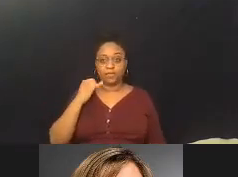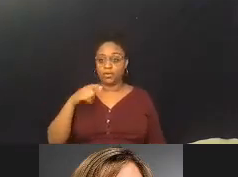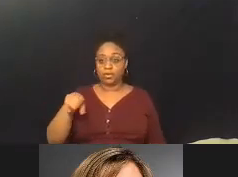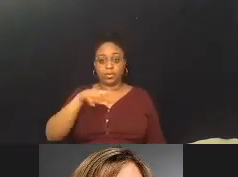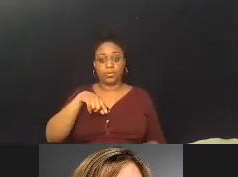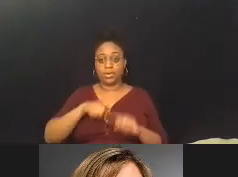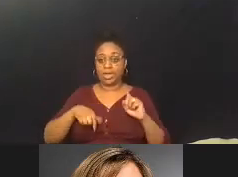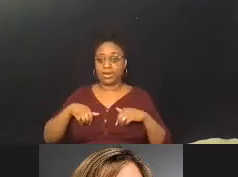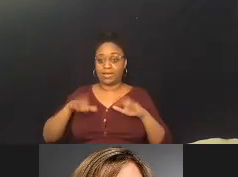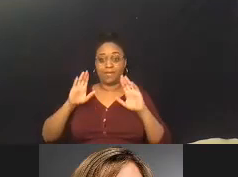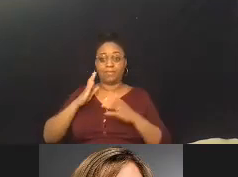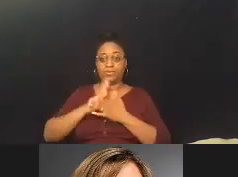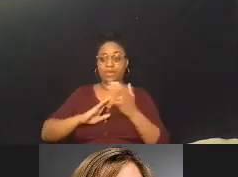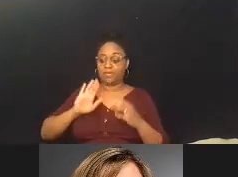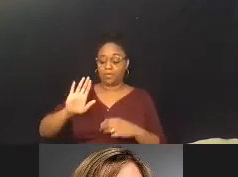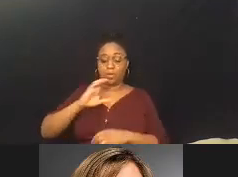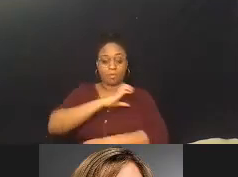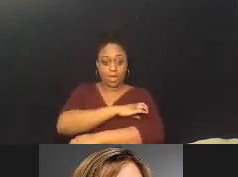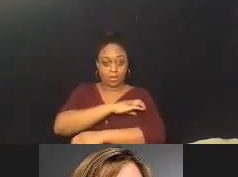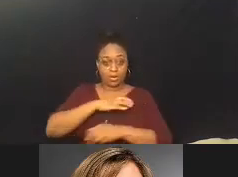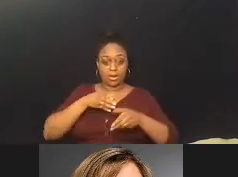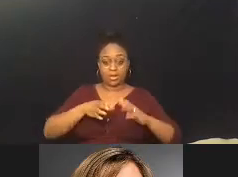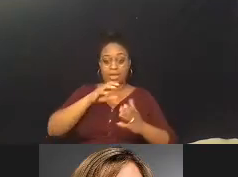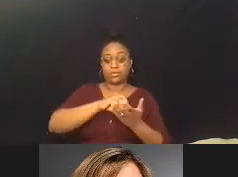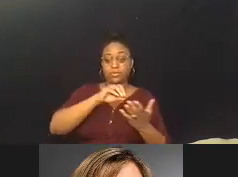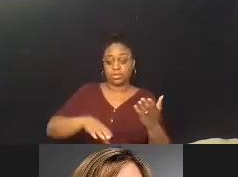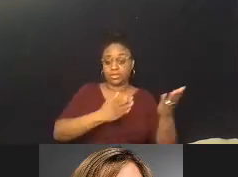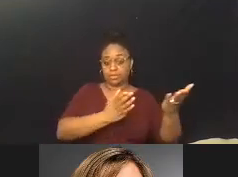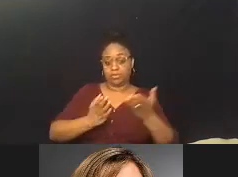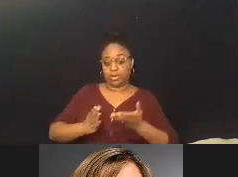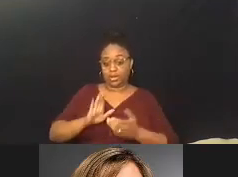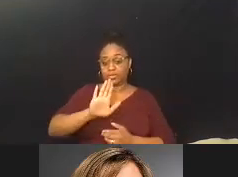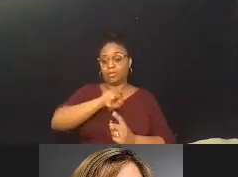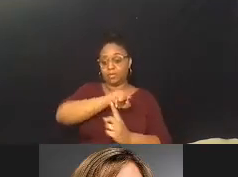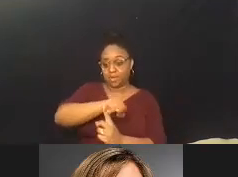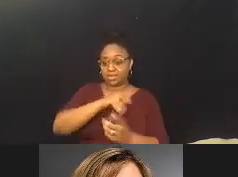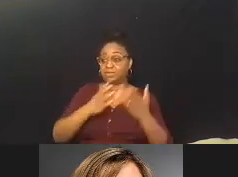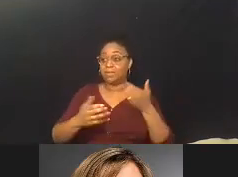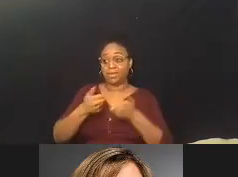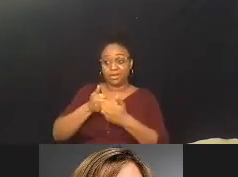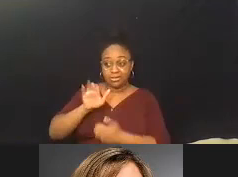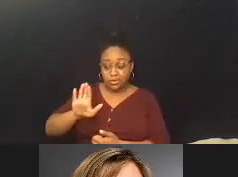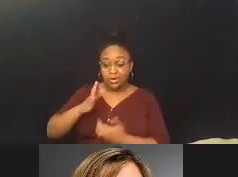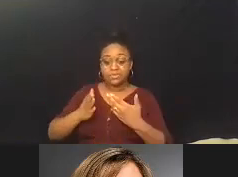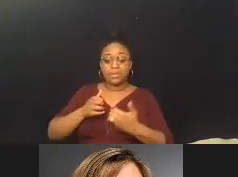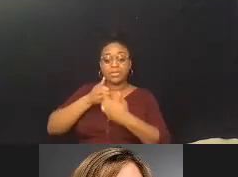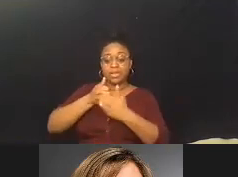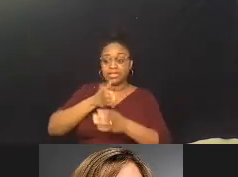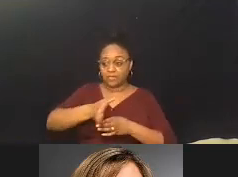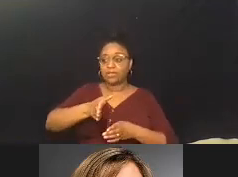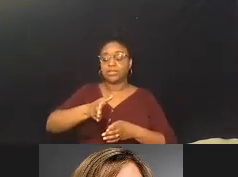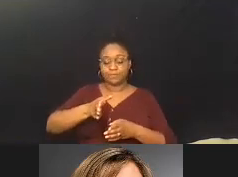for students to bring in their own perspectives that might challenge yours, that might challenge the field, then I think